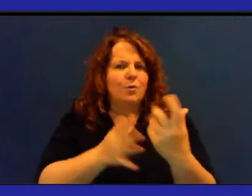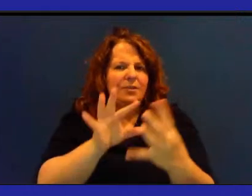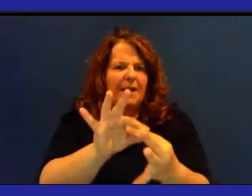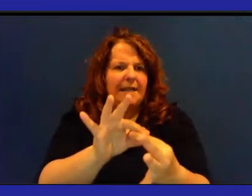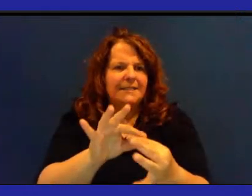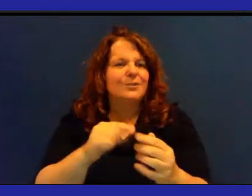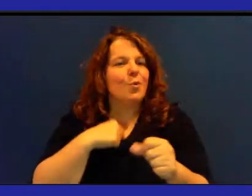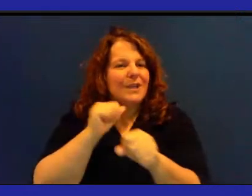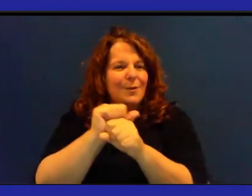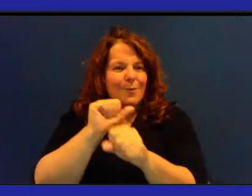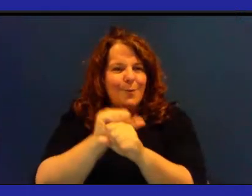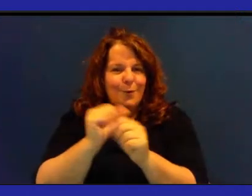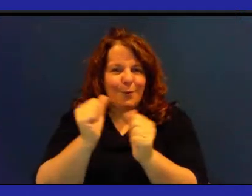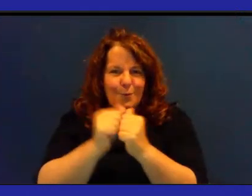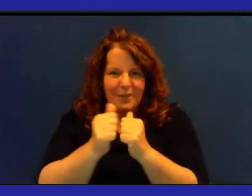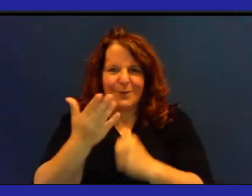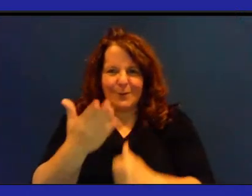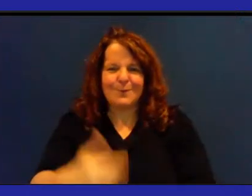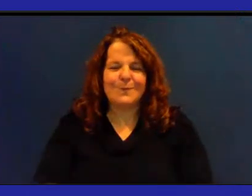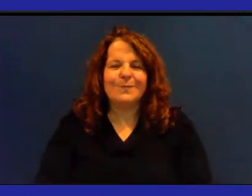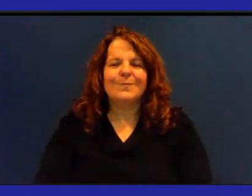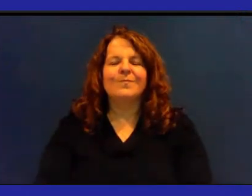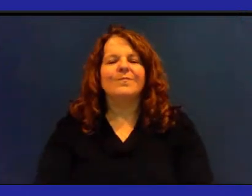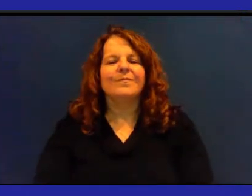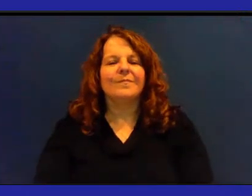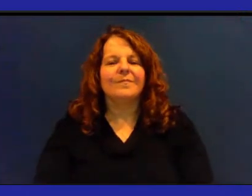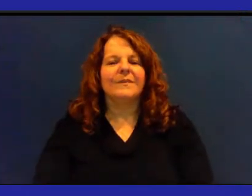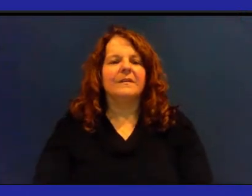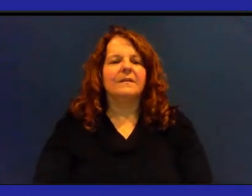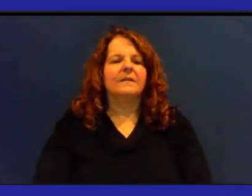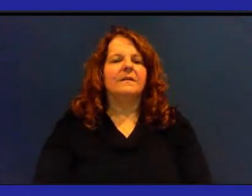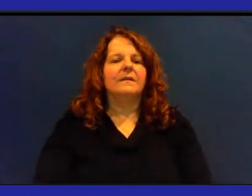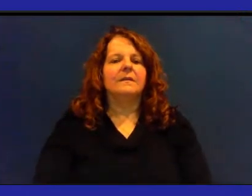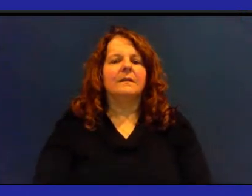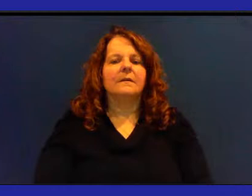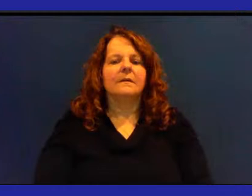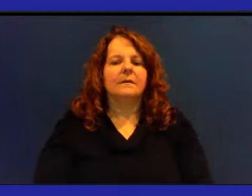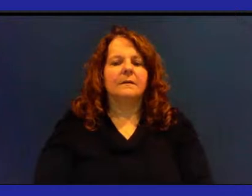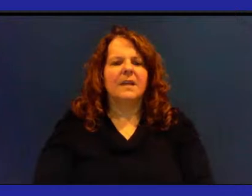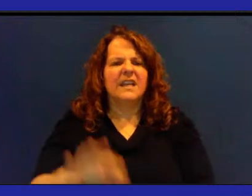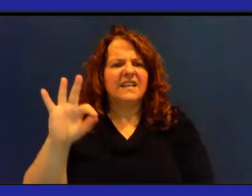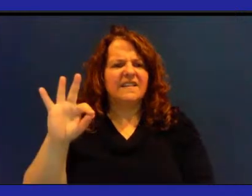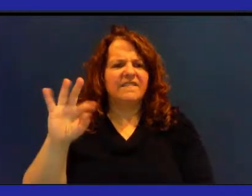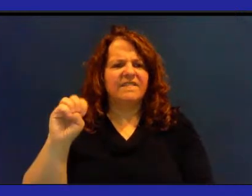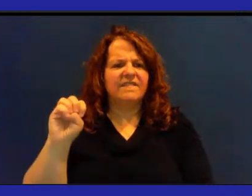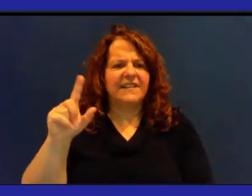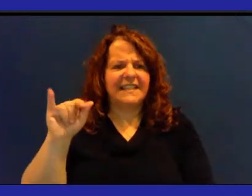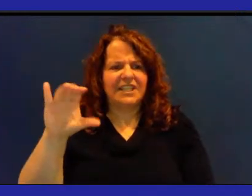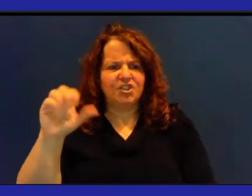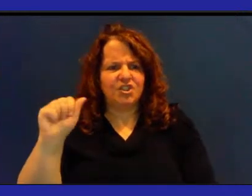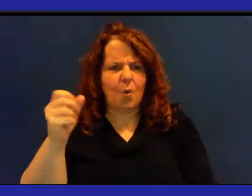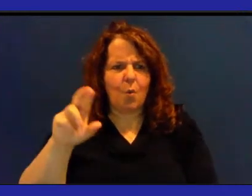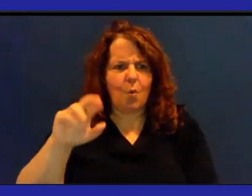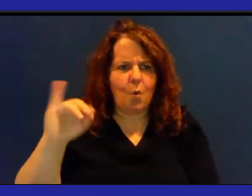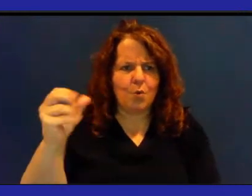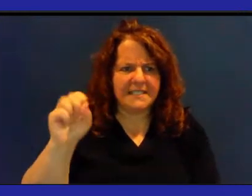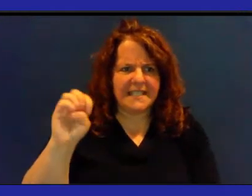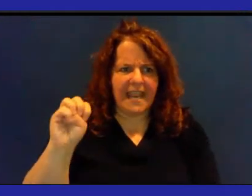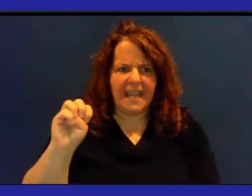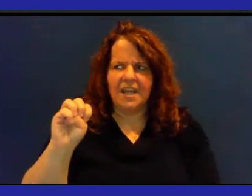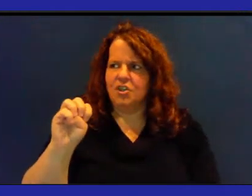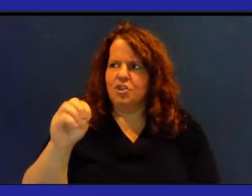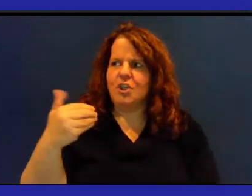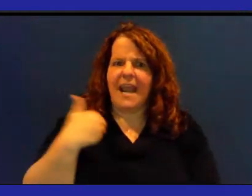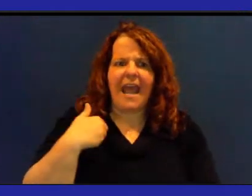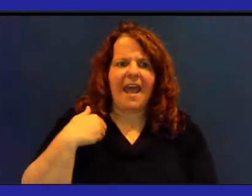work with you. And we should probably, Kalisha or Jose, have the Mosaic team give a